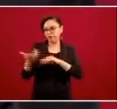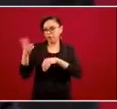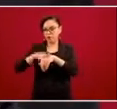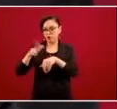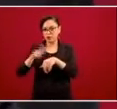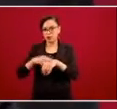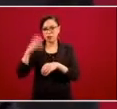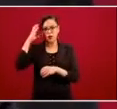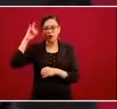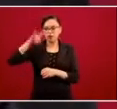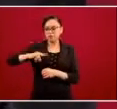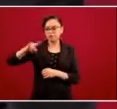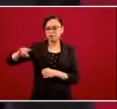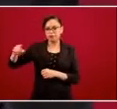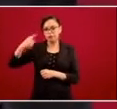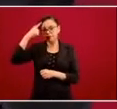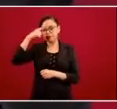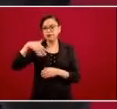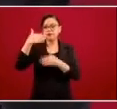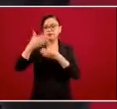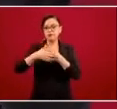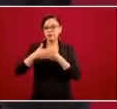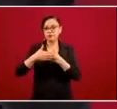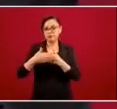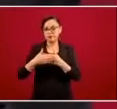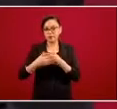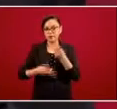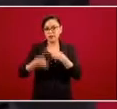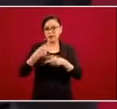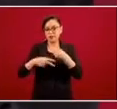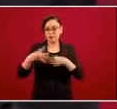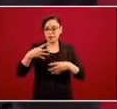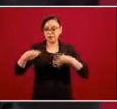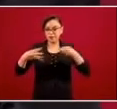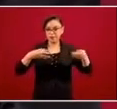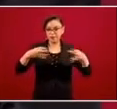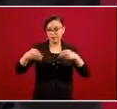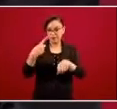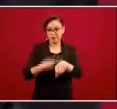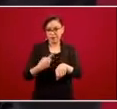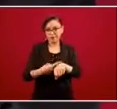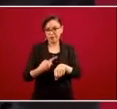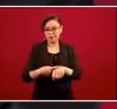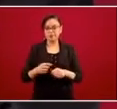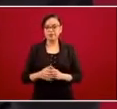called for the beginning of the hospital reconversion program,